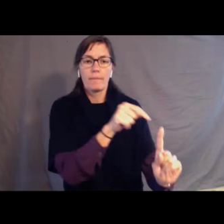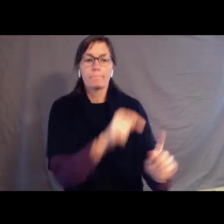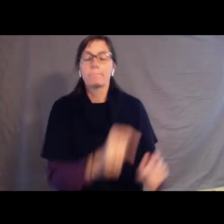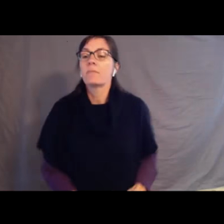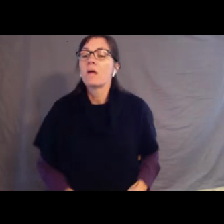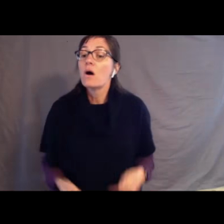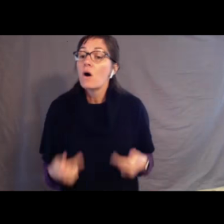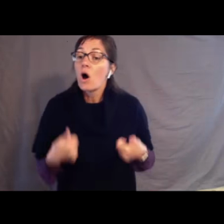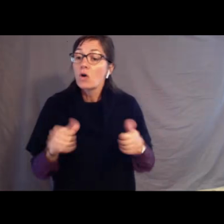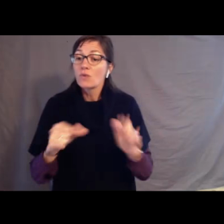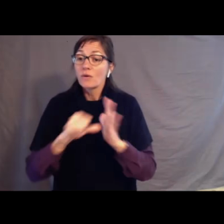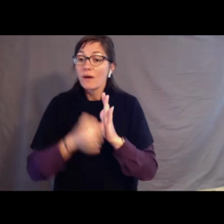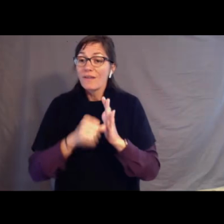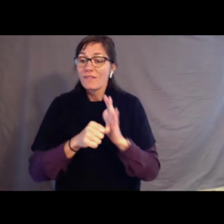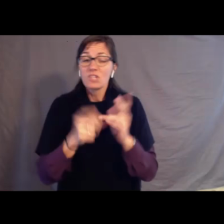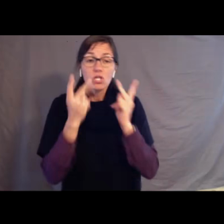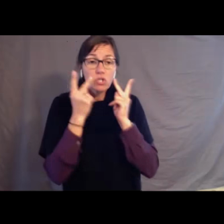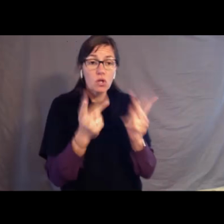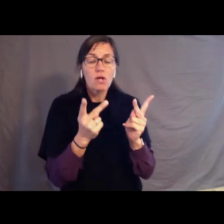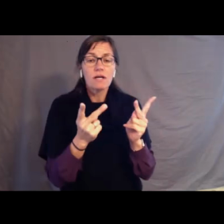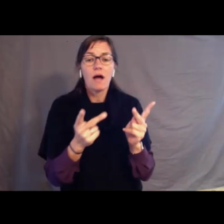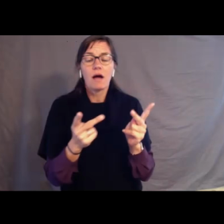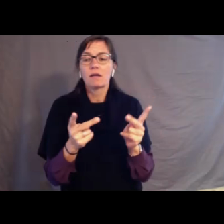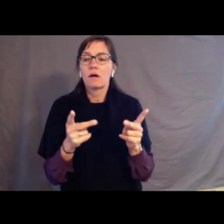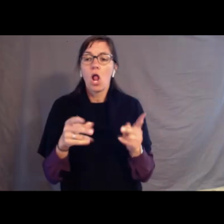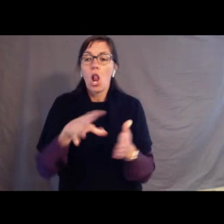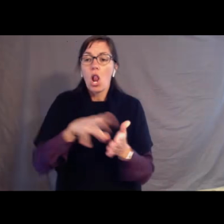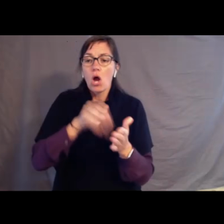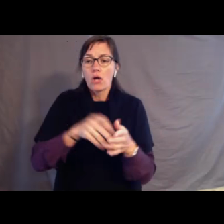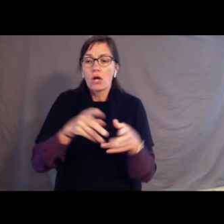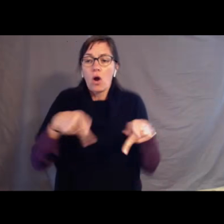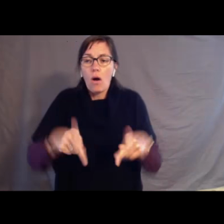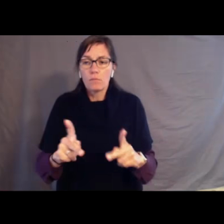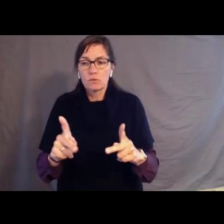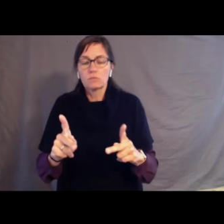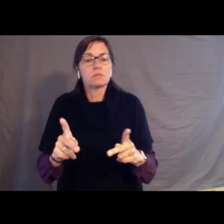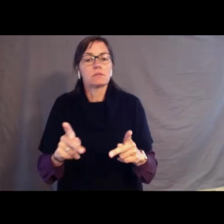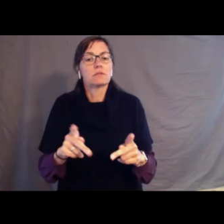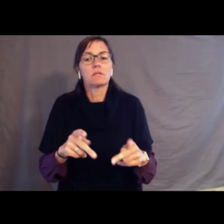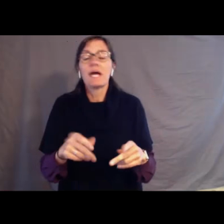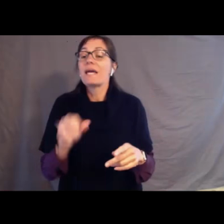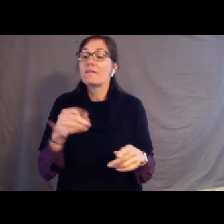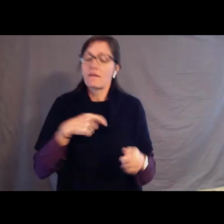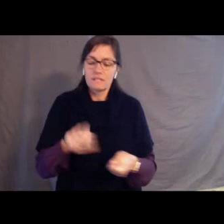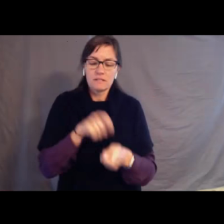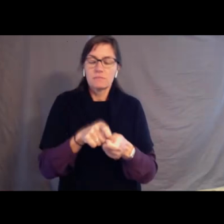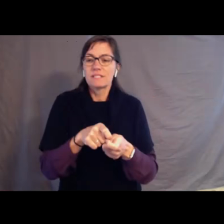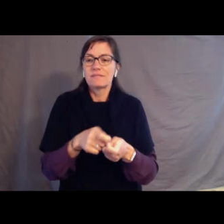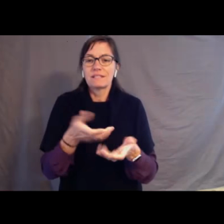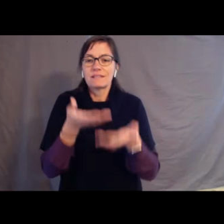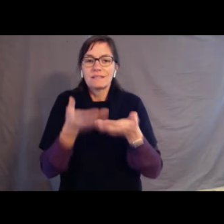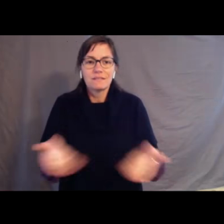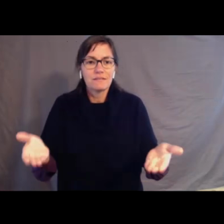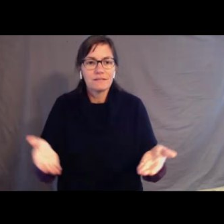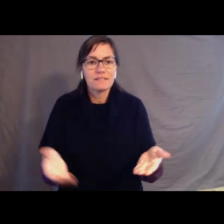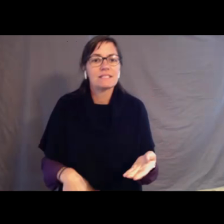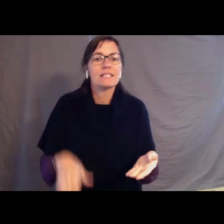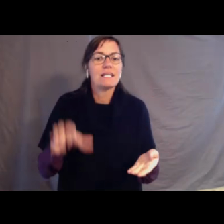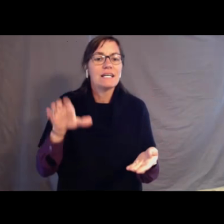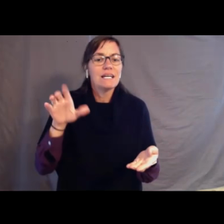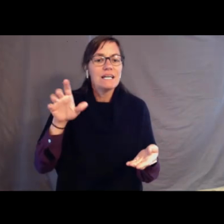we have to look at the number of learning opportunities. So if you have a particular device, say it's a CCTV,